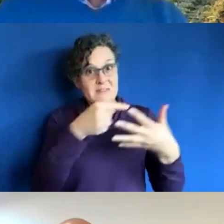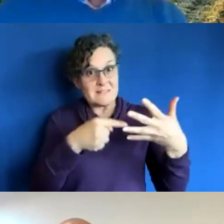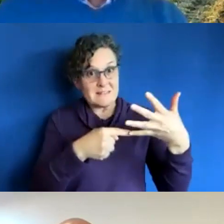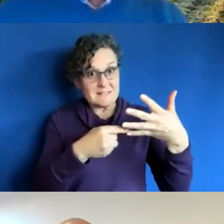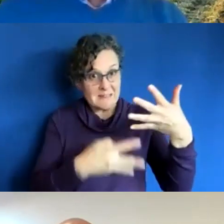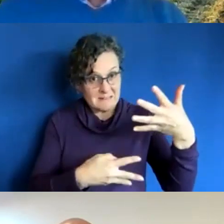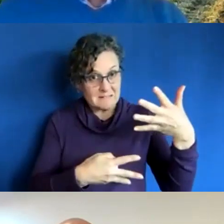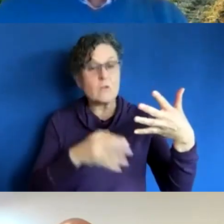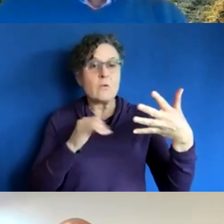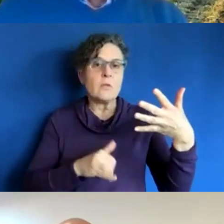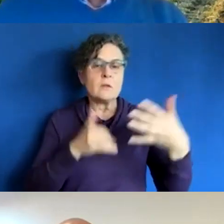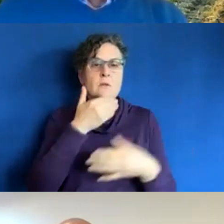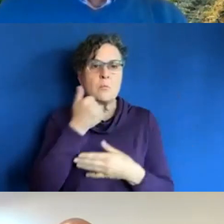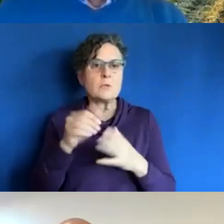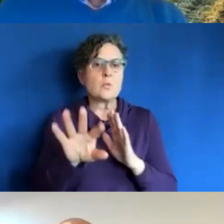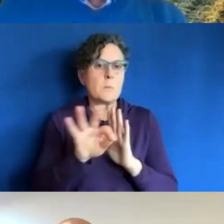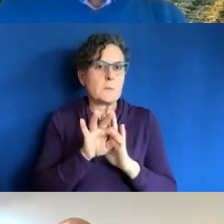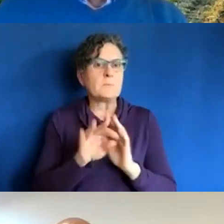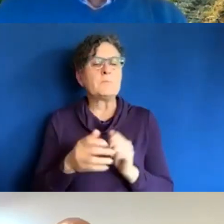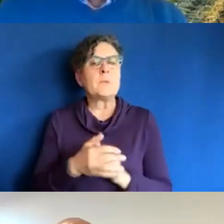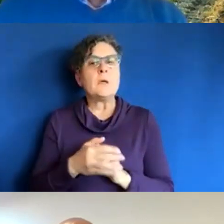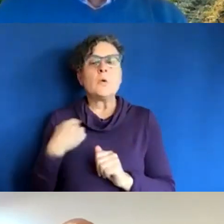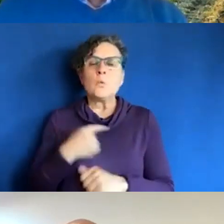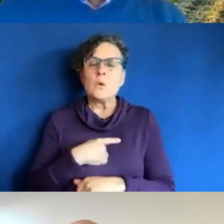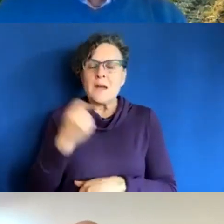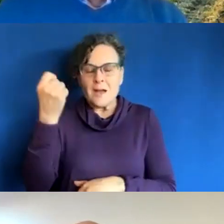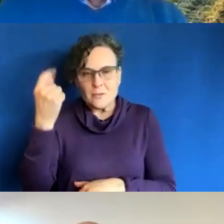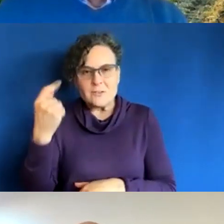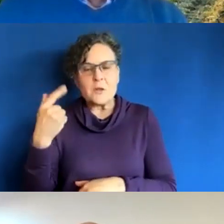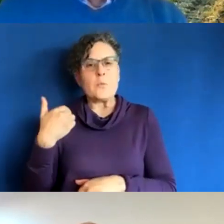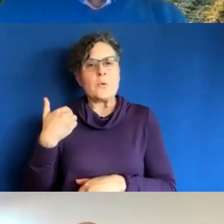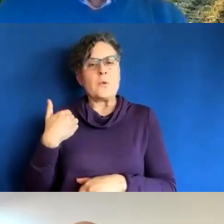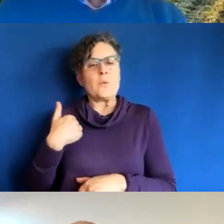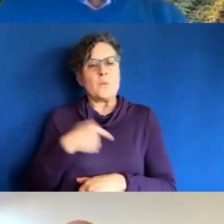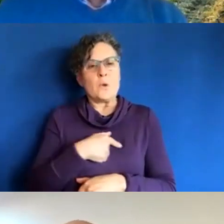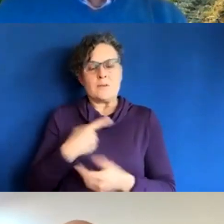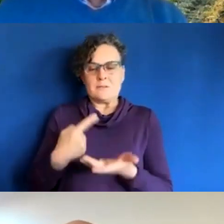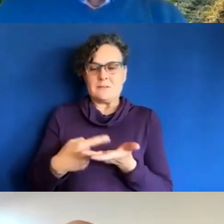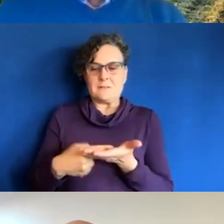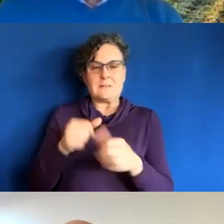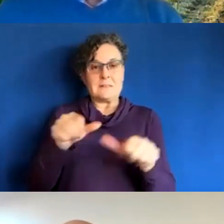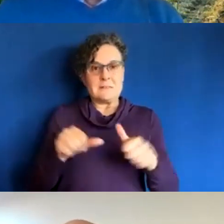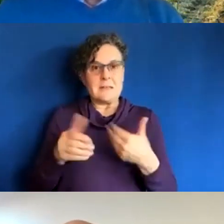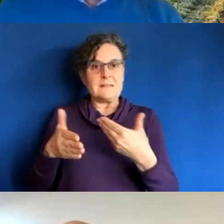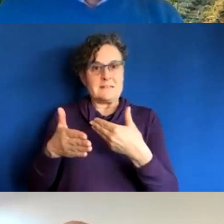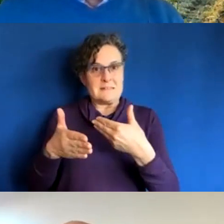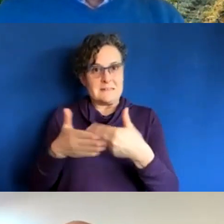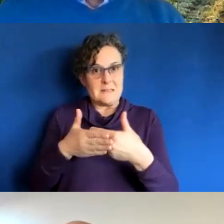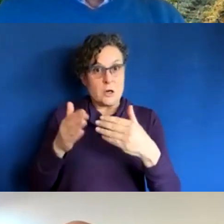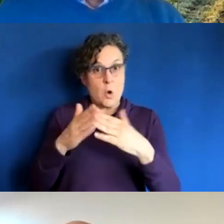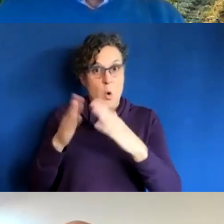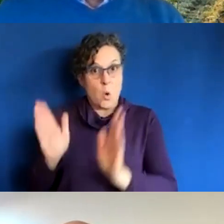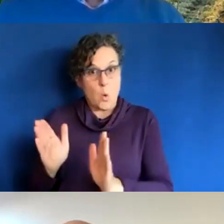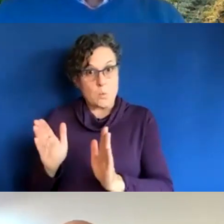unaware of neighborhoods though around that we look at that too, but primarily we're looking at effective